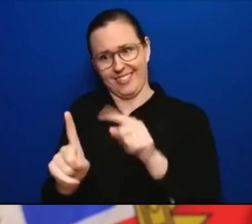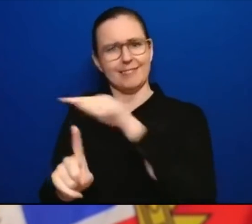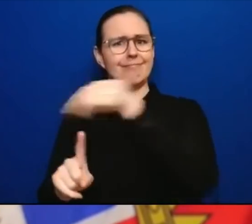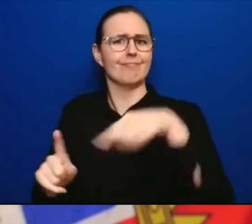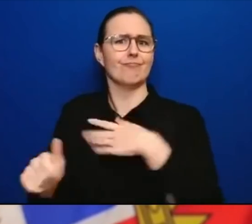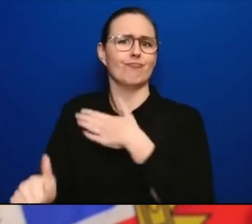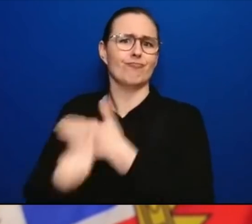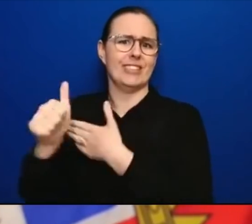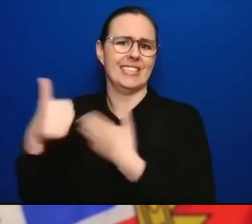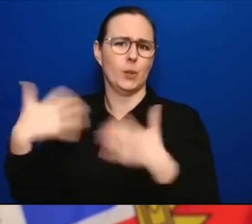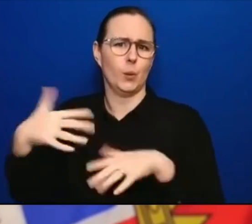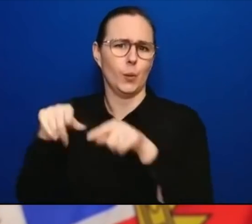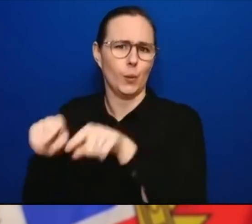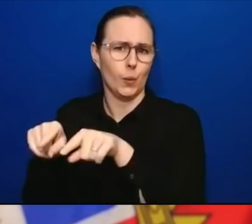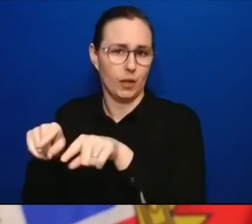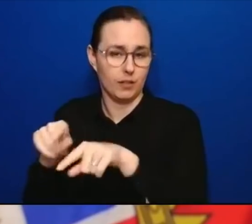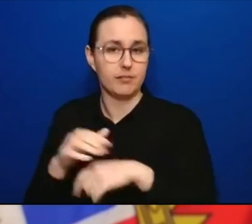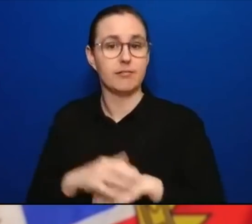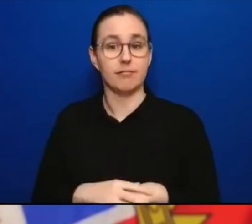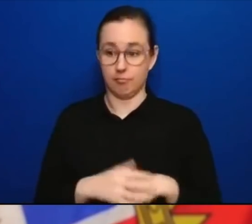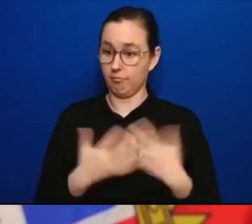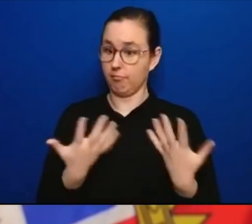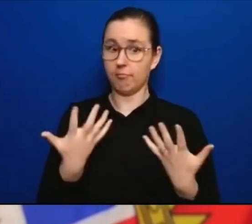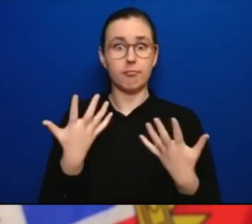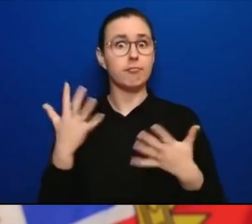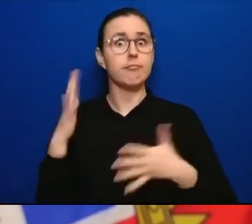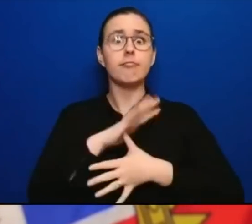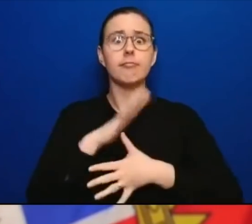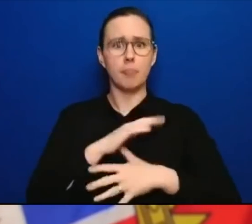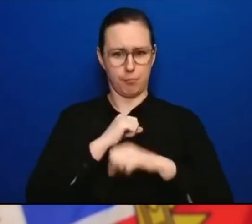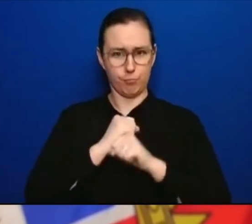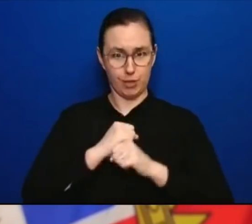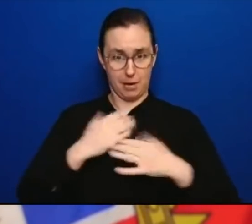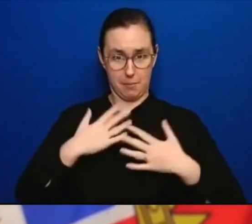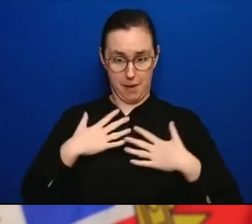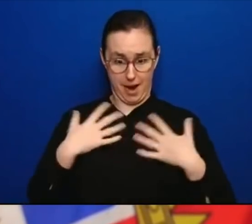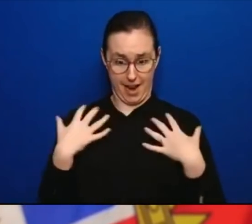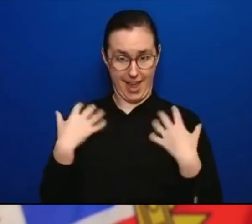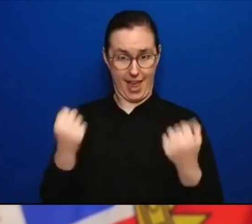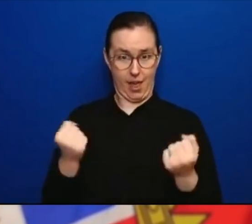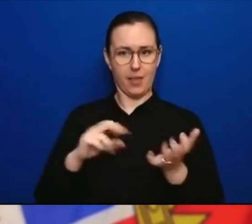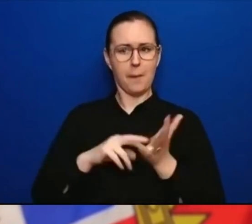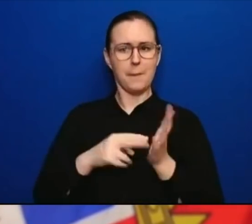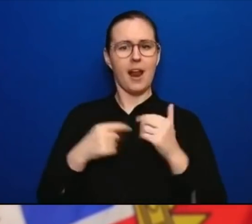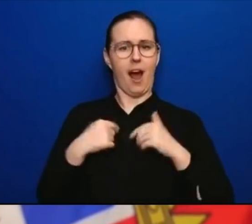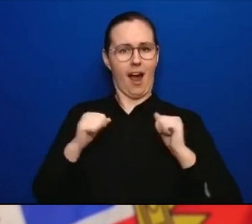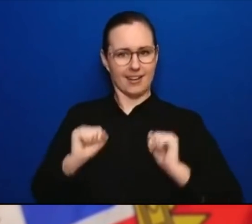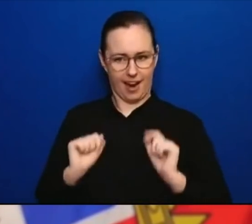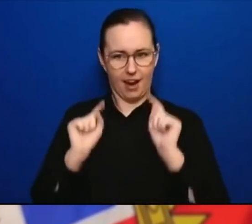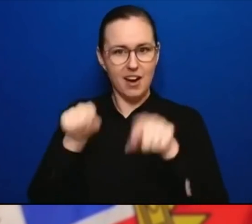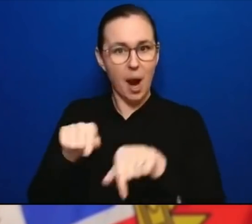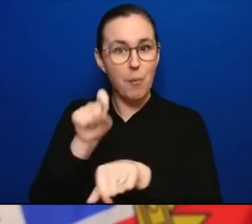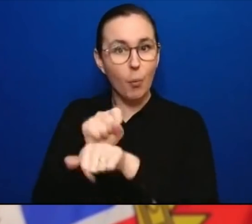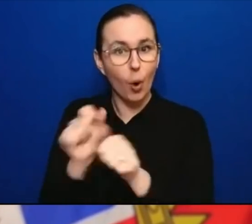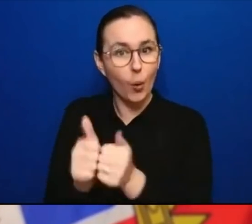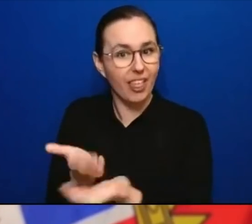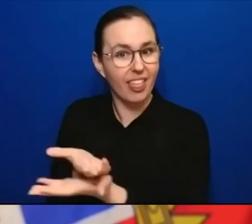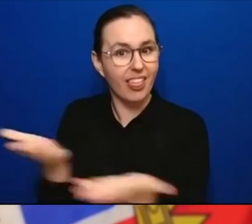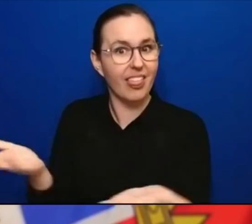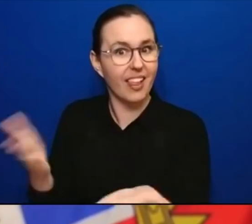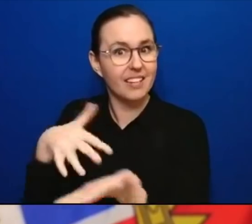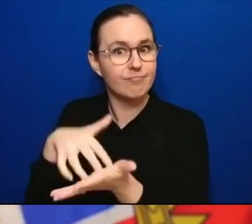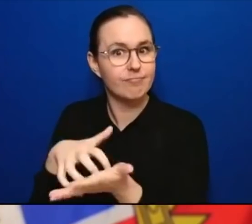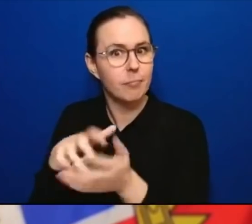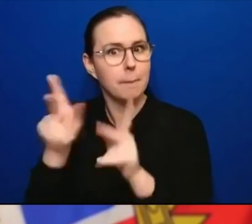important for us to protect our own health as part of being able to continue to contribute into the healthcare of